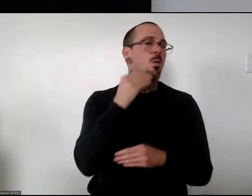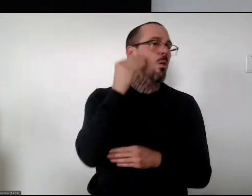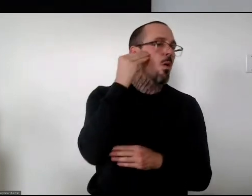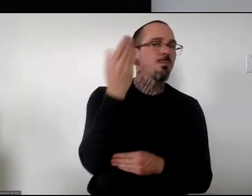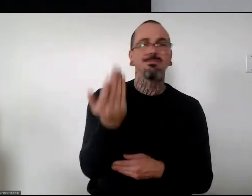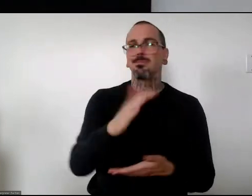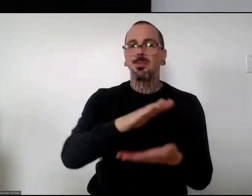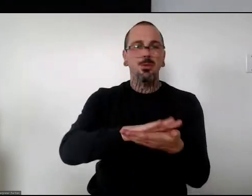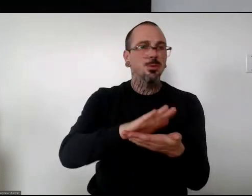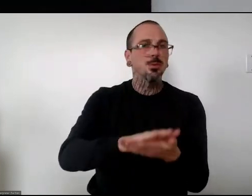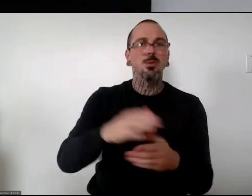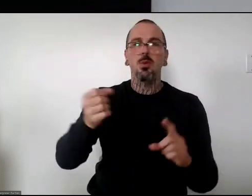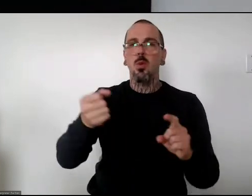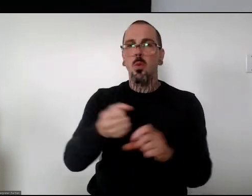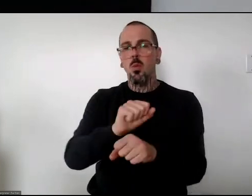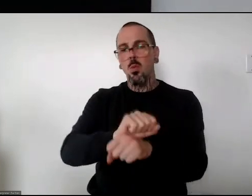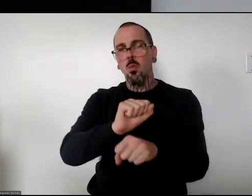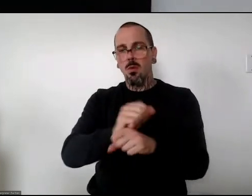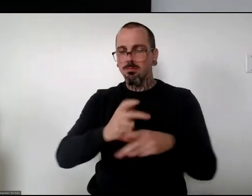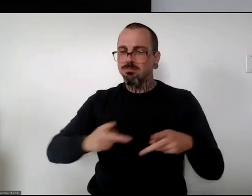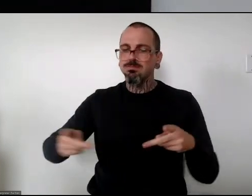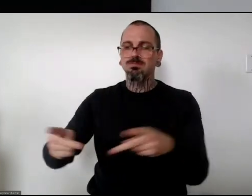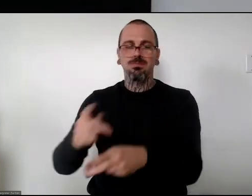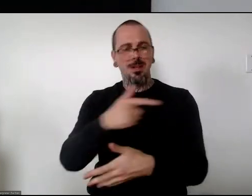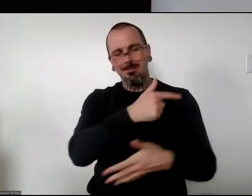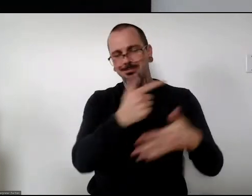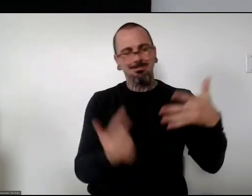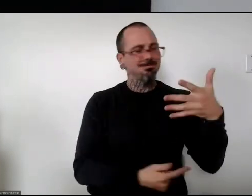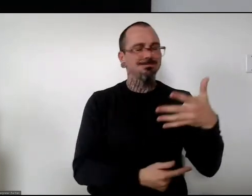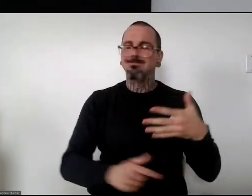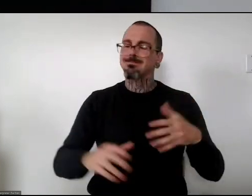schools. Creator, we pray for our young people.